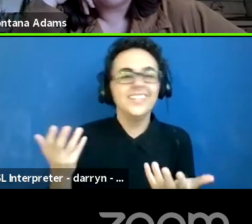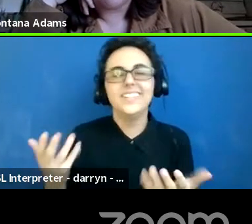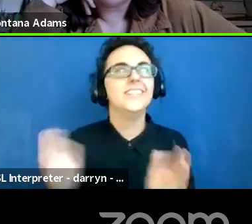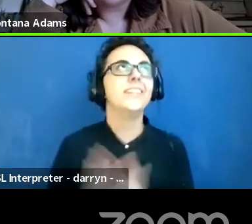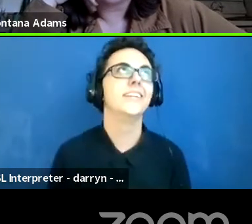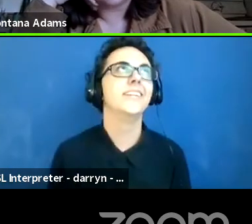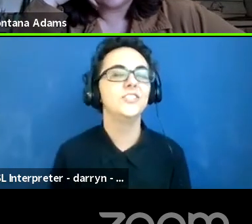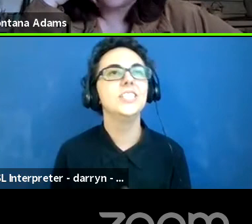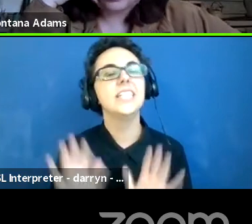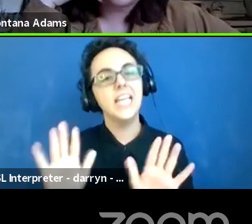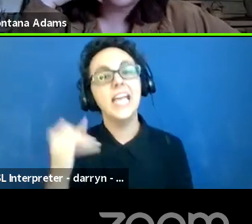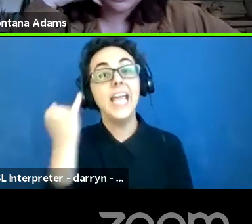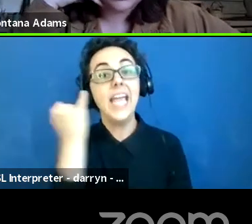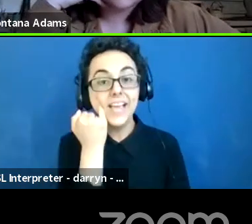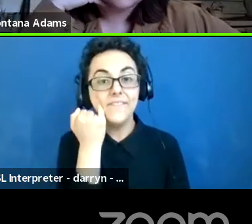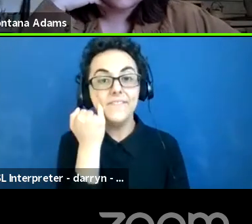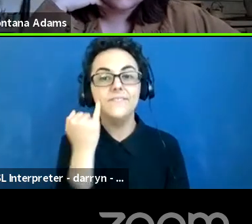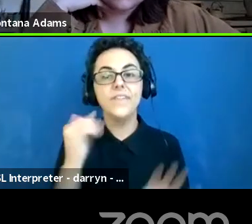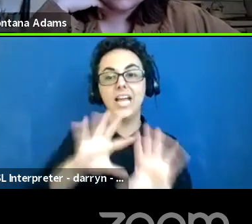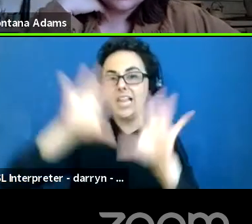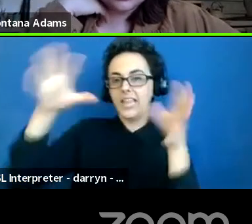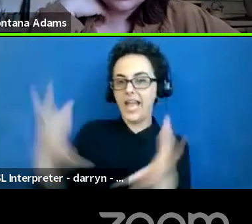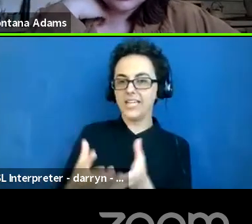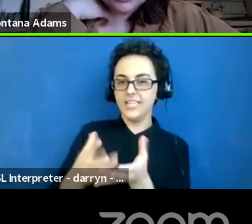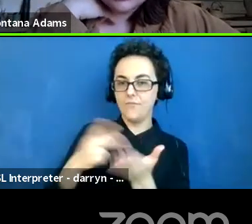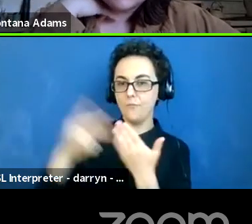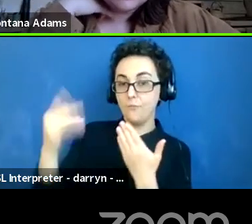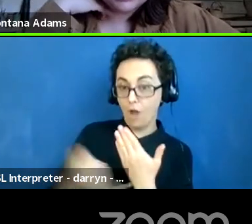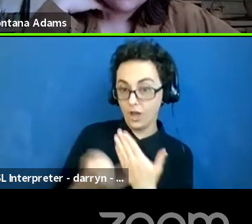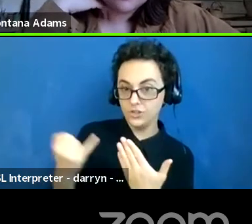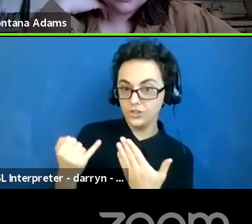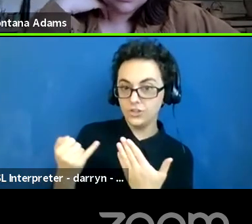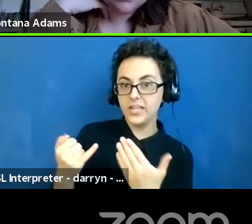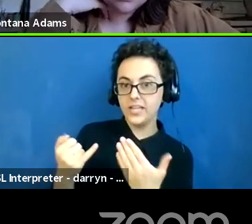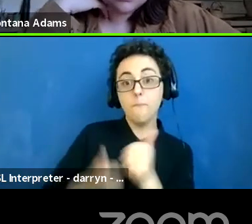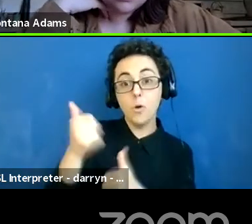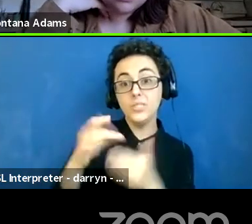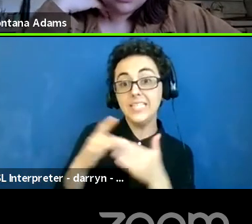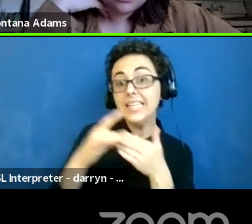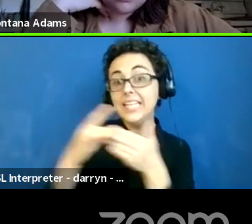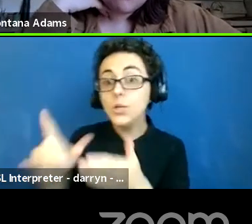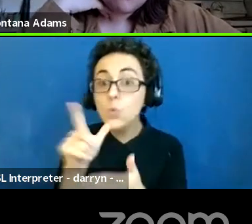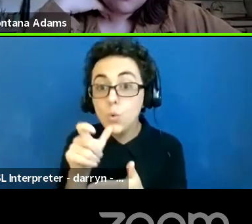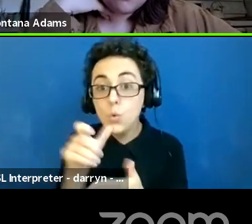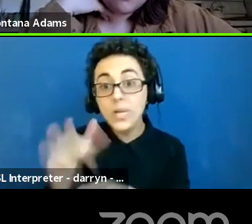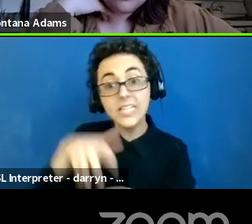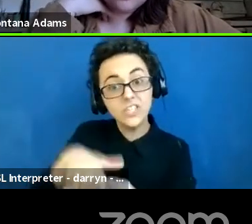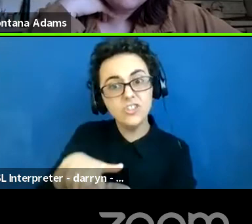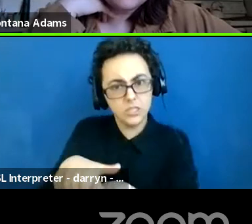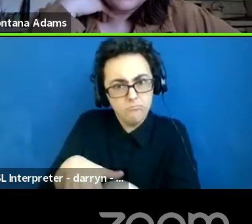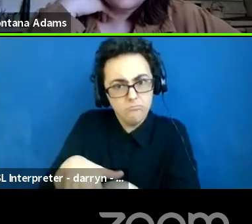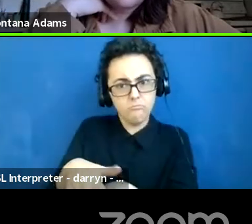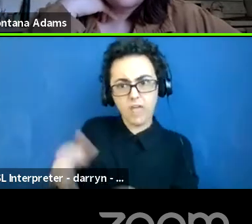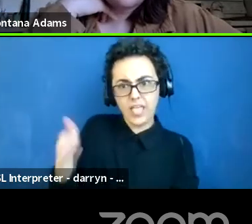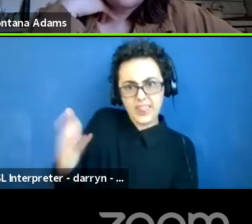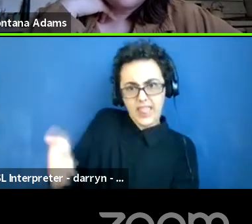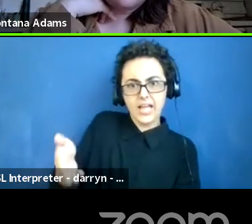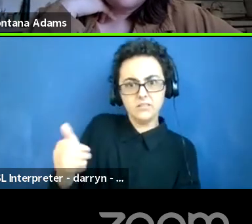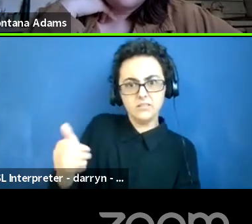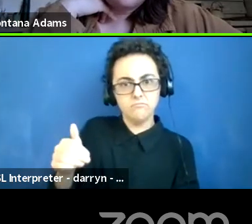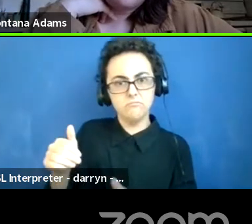led project, like that's what I would say is an is Native theater. Yeah, or do you mean like,